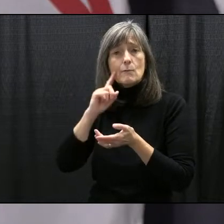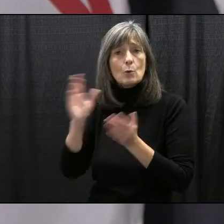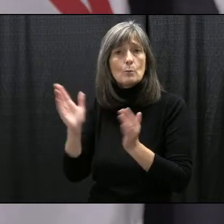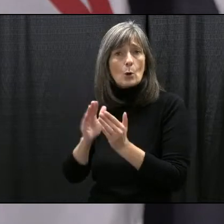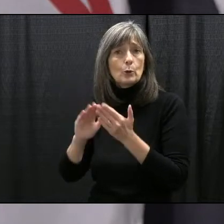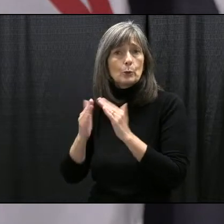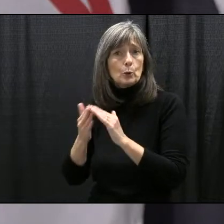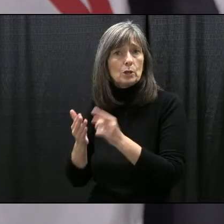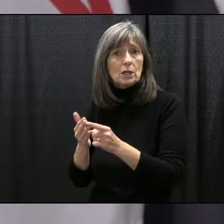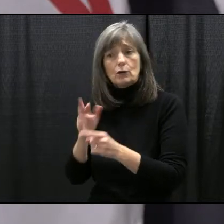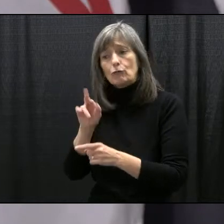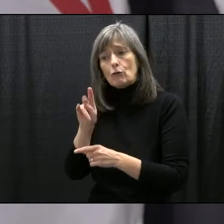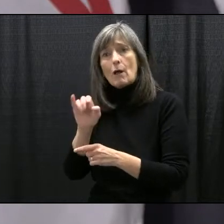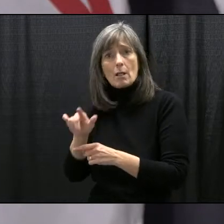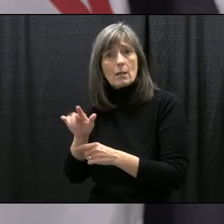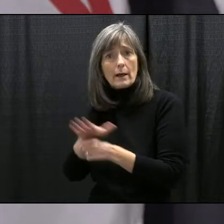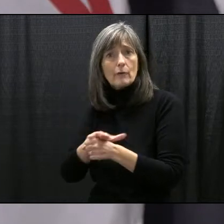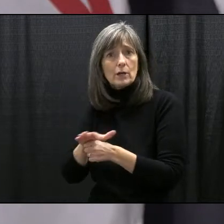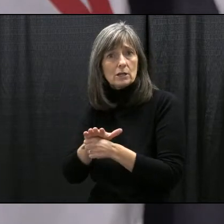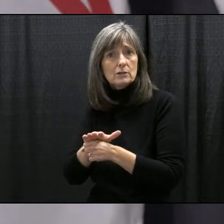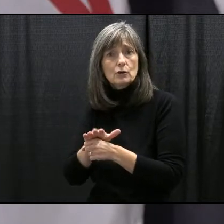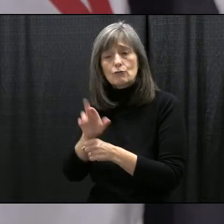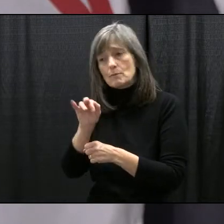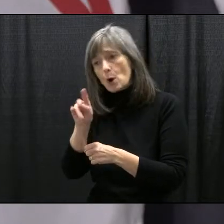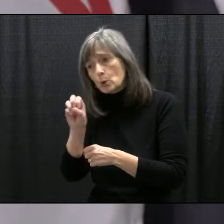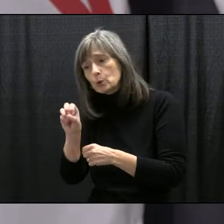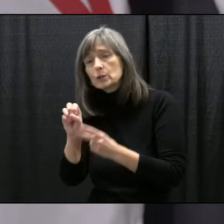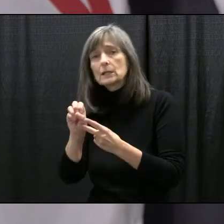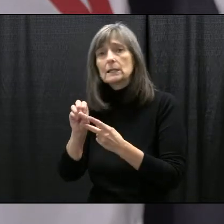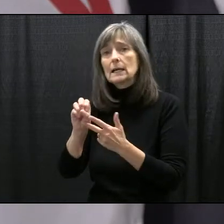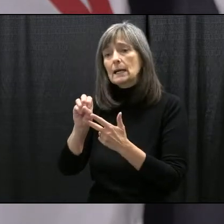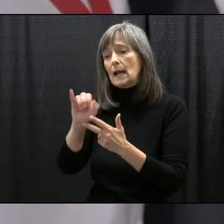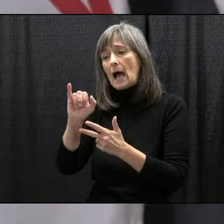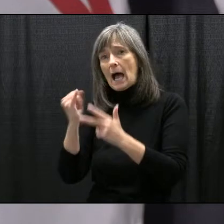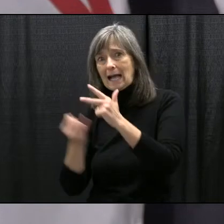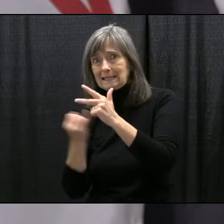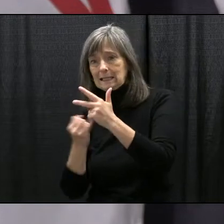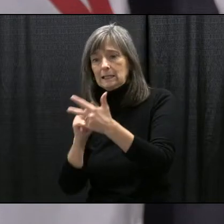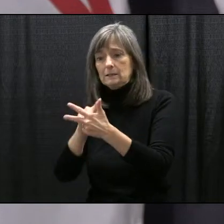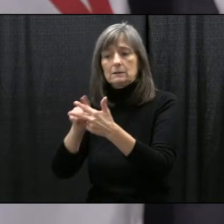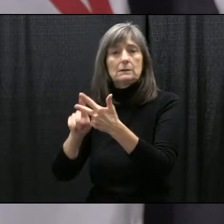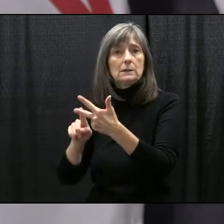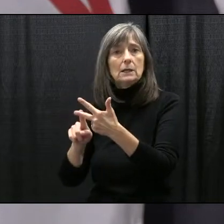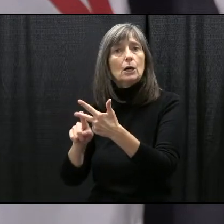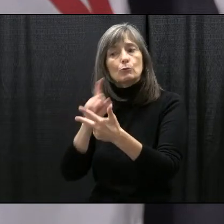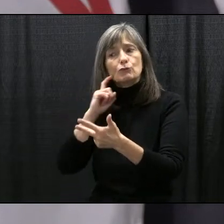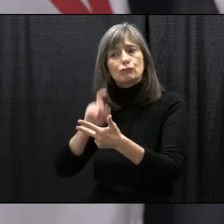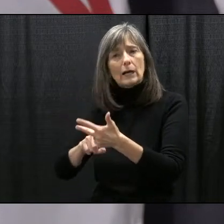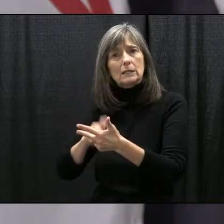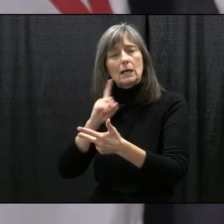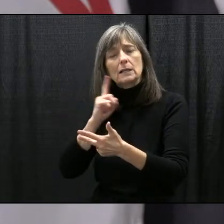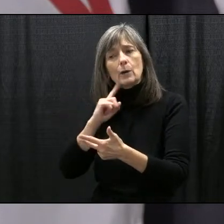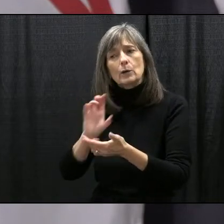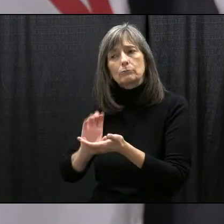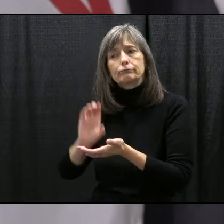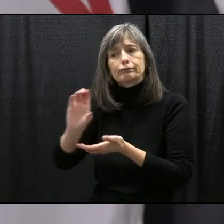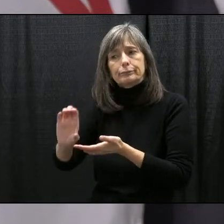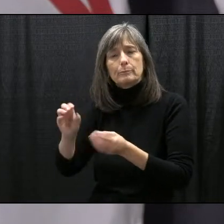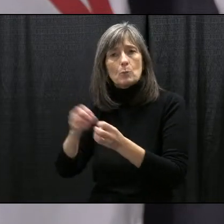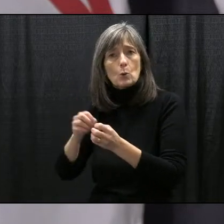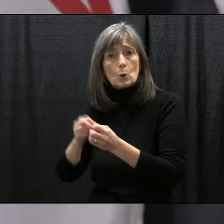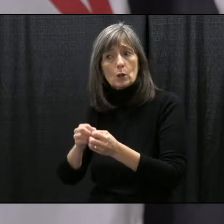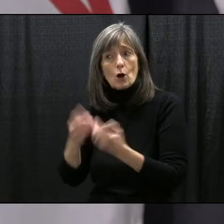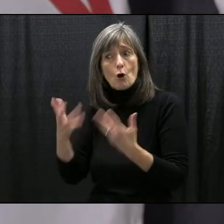that are designated as rural, or remote, or isolated, to recognise that. Quite frankly, of late,